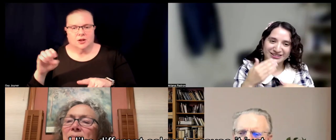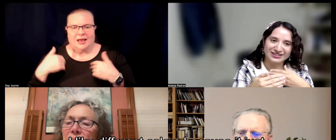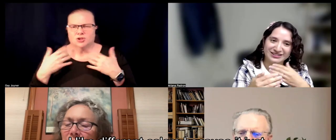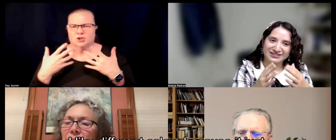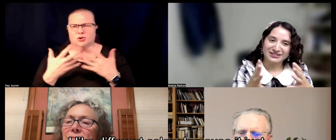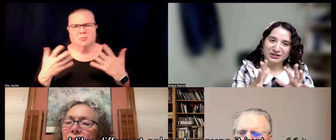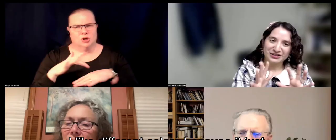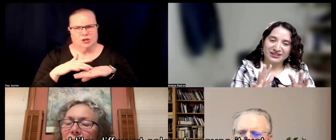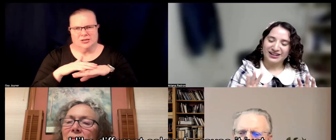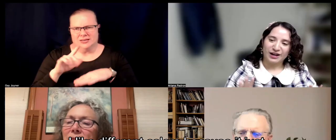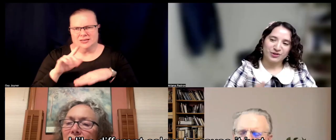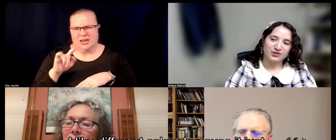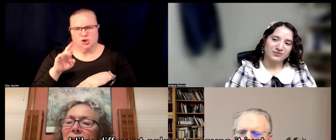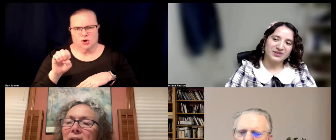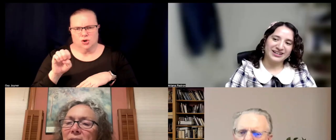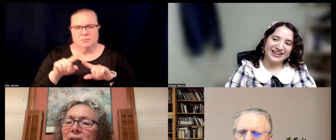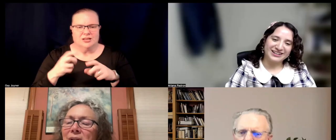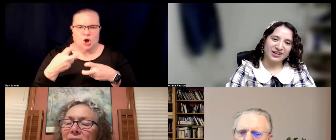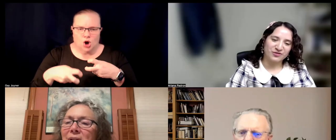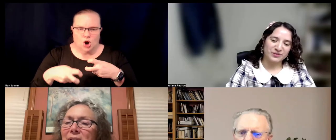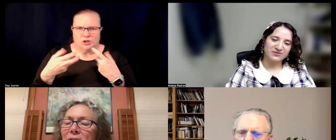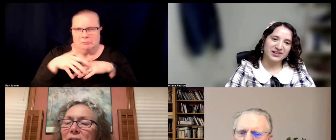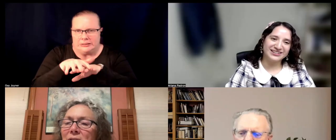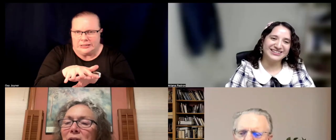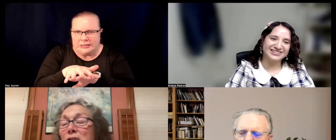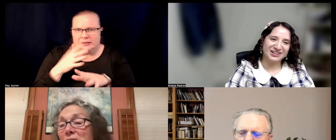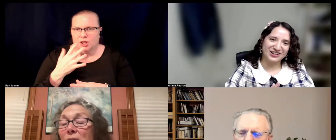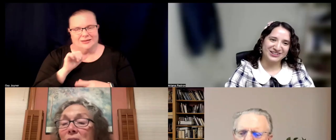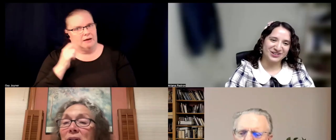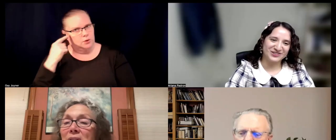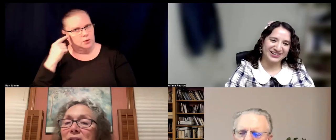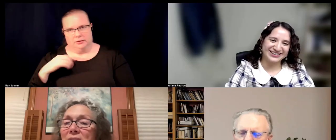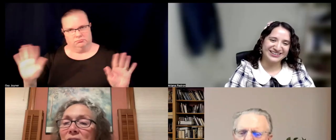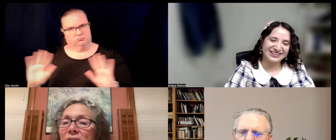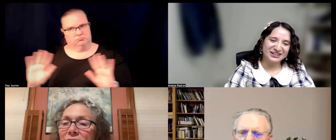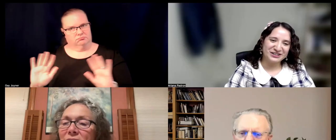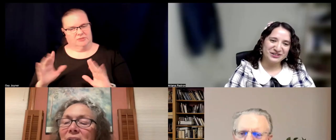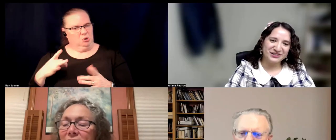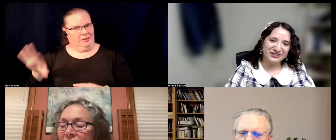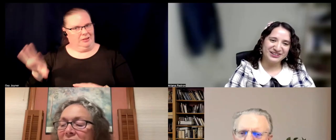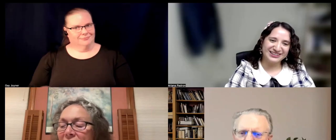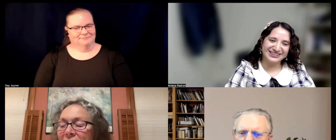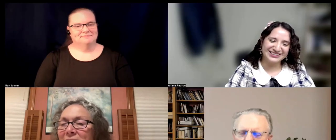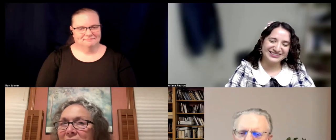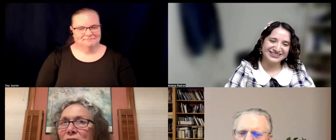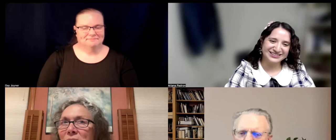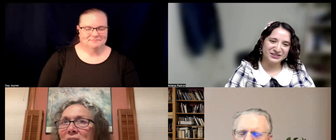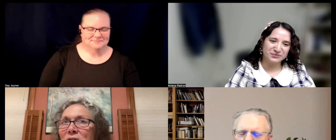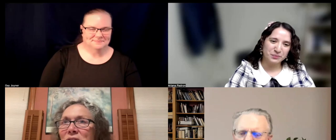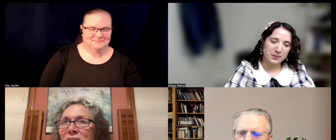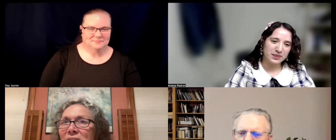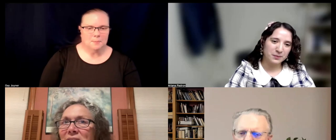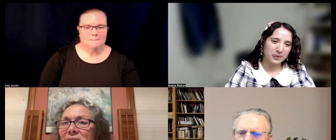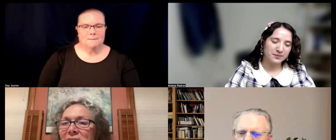because I'm not sure. It's not for me. It's the At least when oil. I It's try hard to, yeah, it. it's